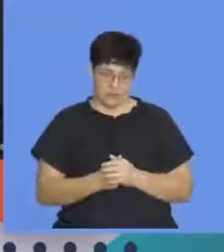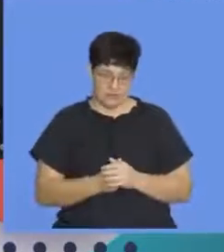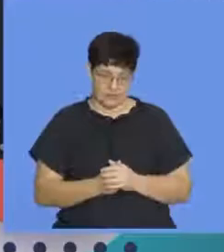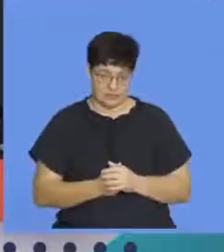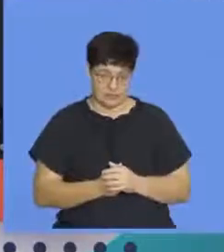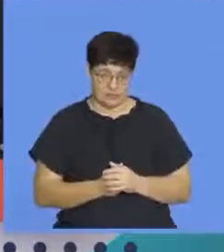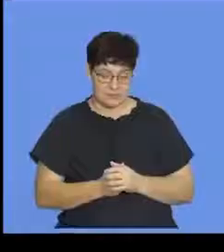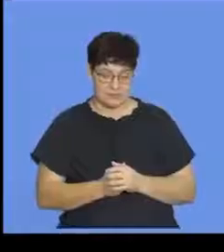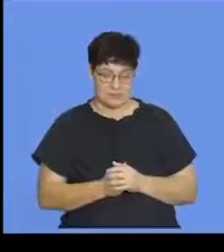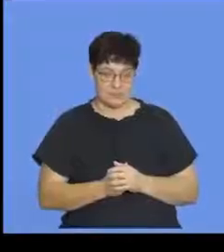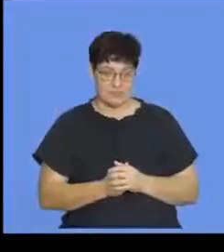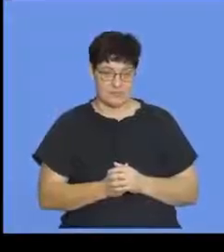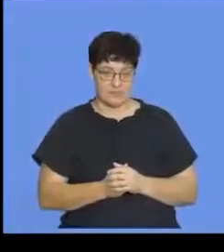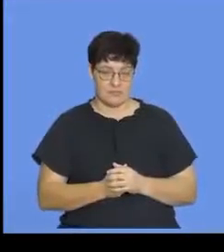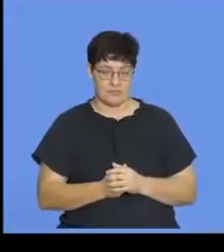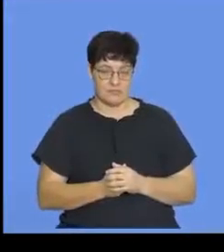figure. Okay.